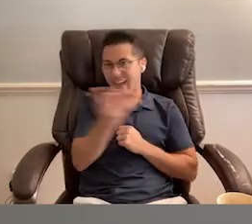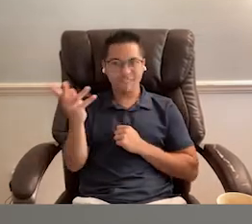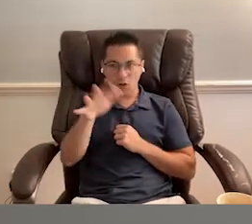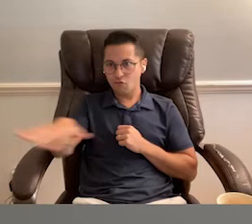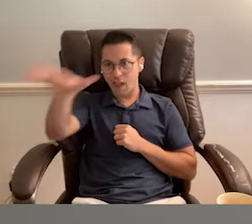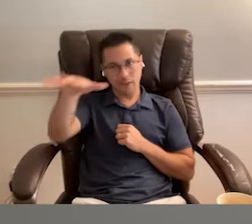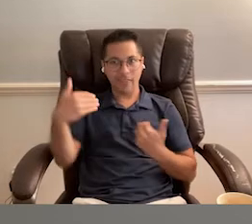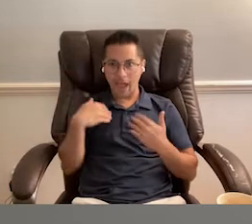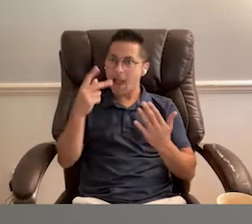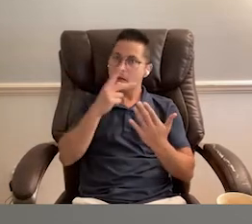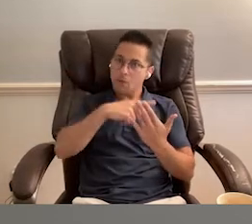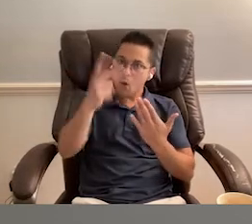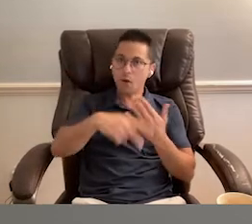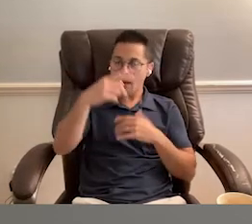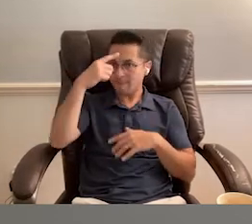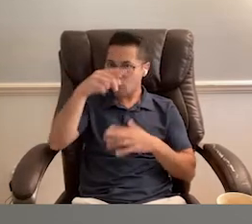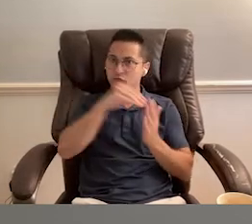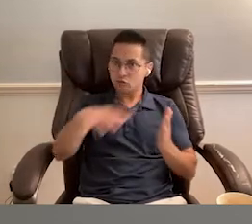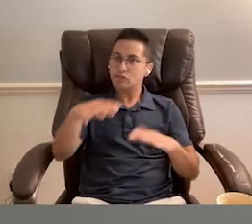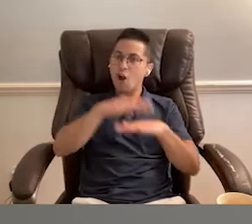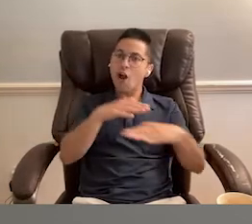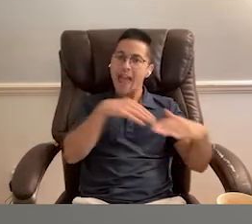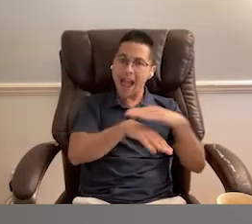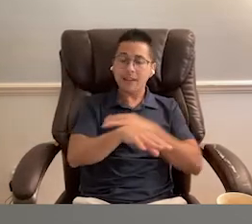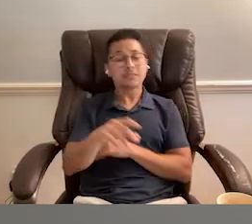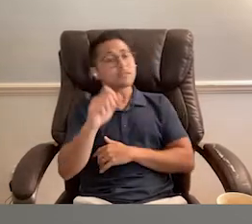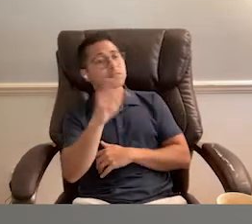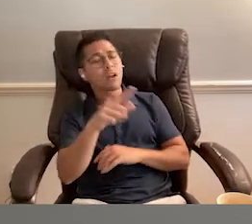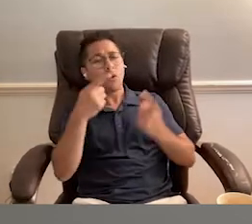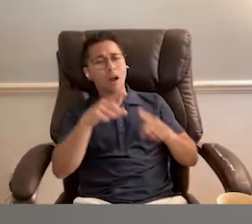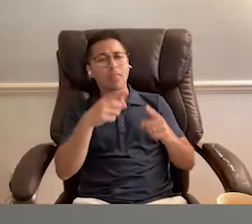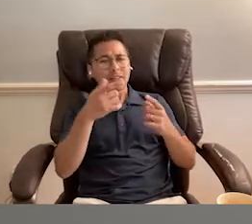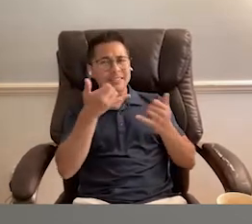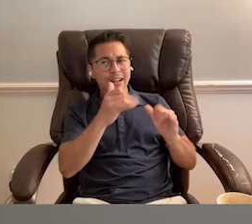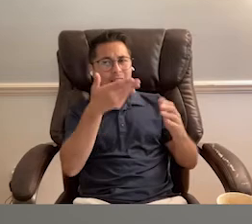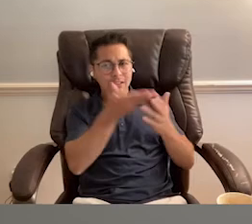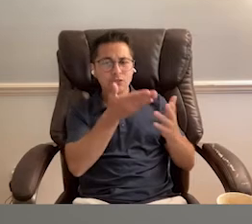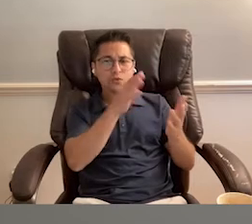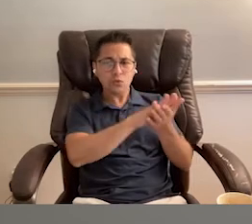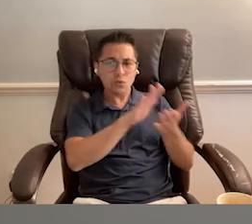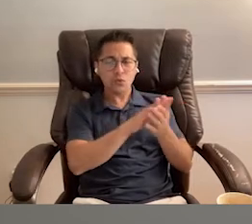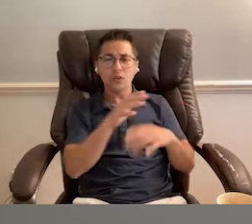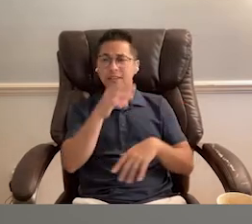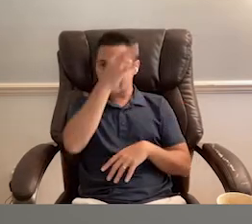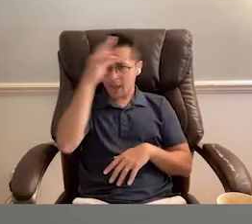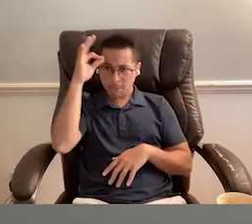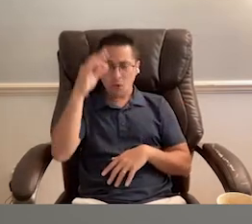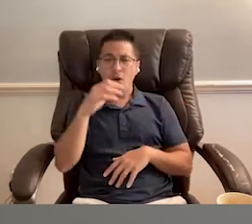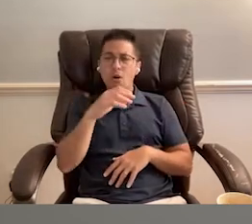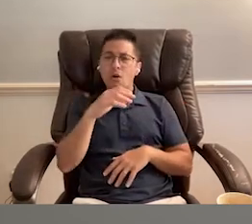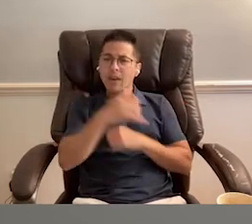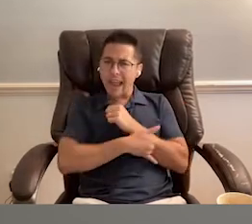have programs for students on access. While they're still in school and going through transition services, Seminole County has a